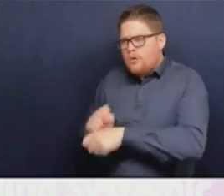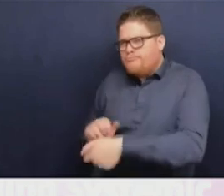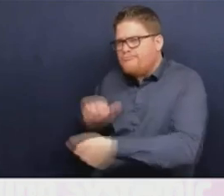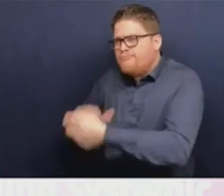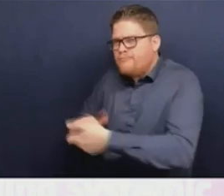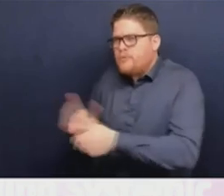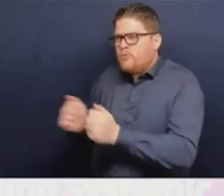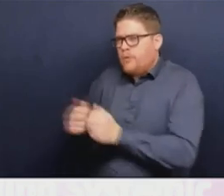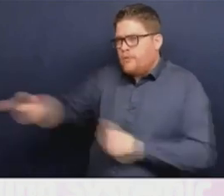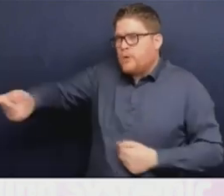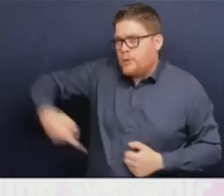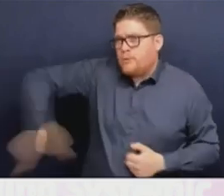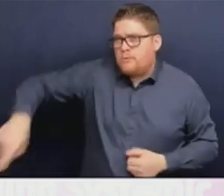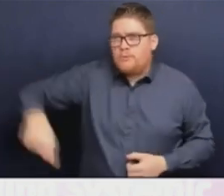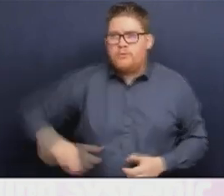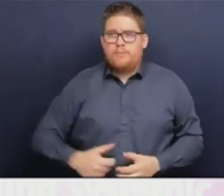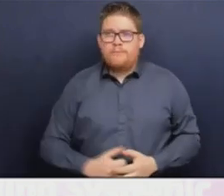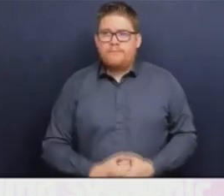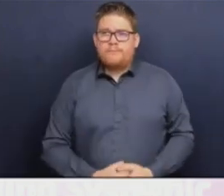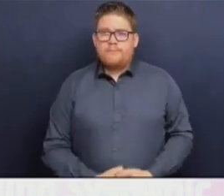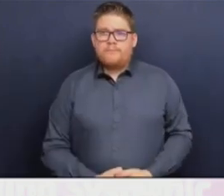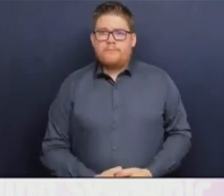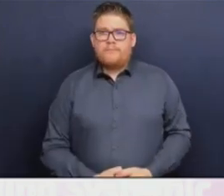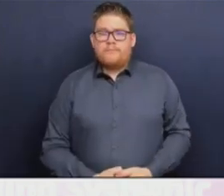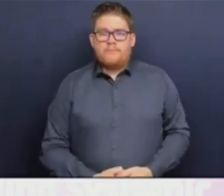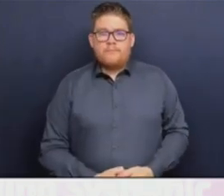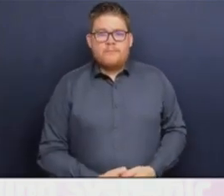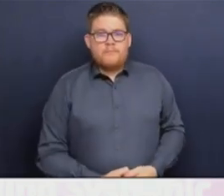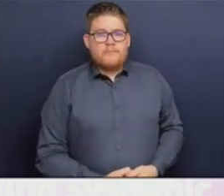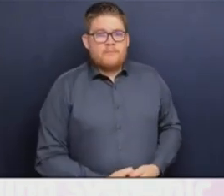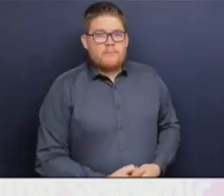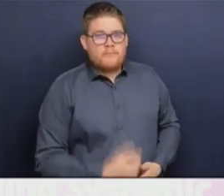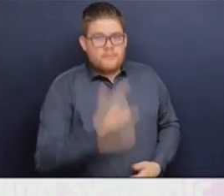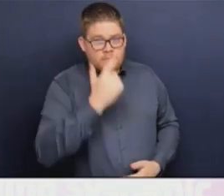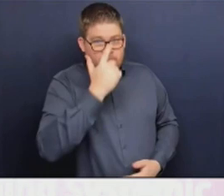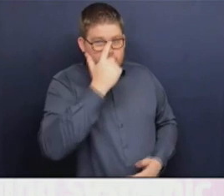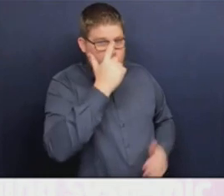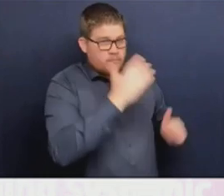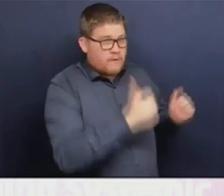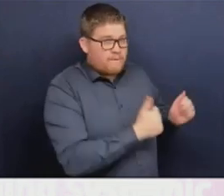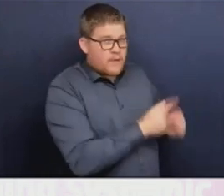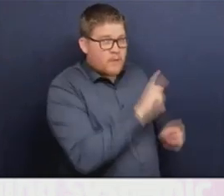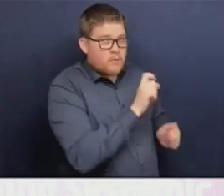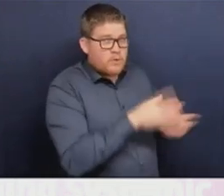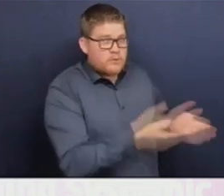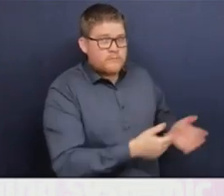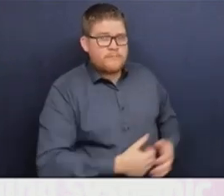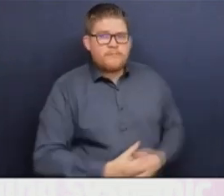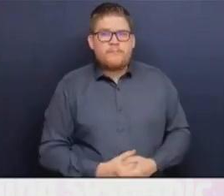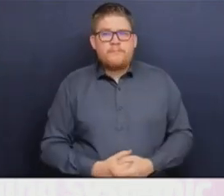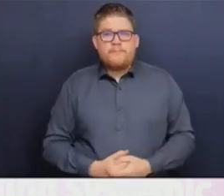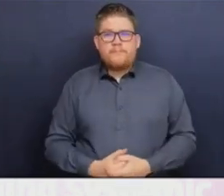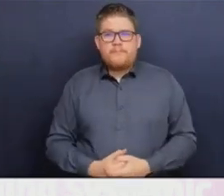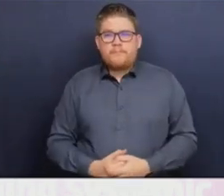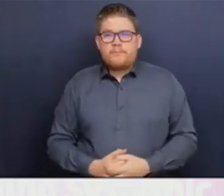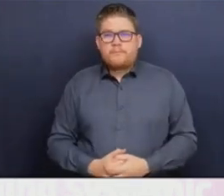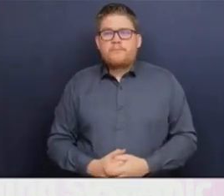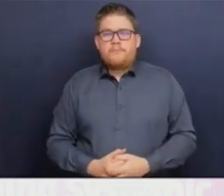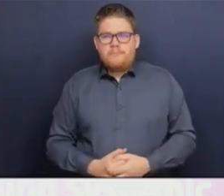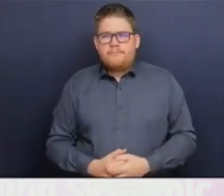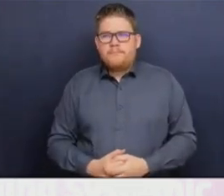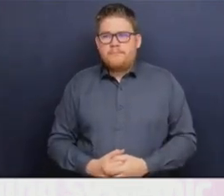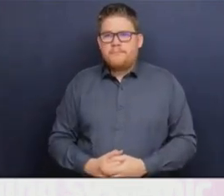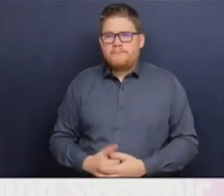Rob Buffum, CTV. Premier, I'm wondering if you can articulate or help me understand, once this data is